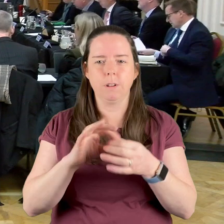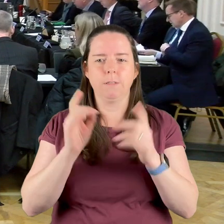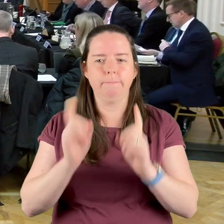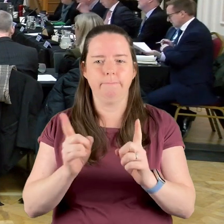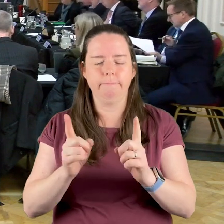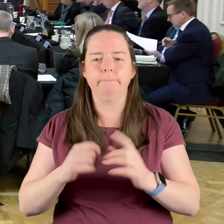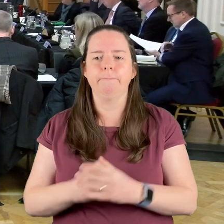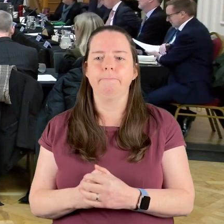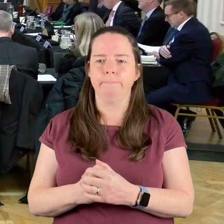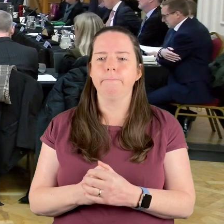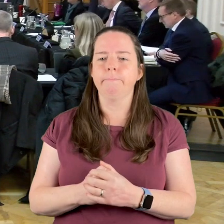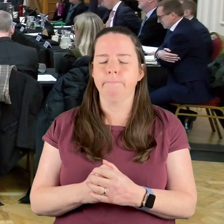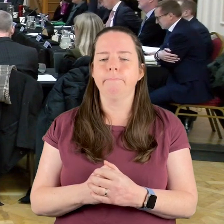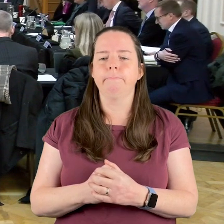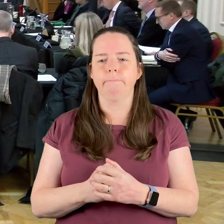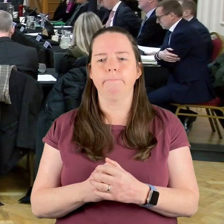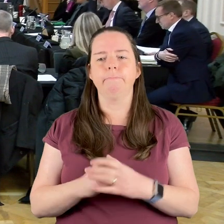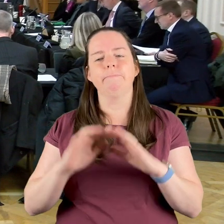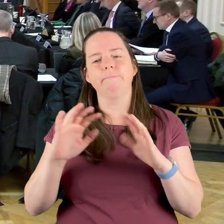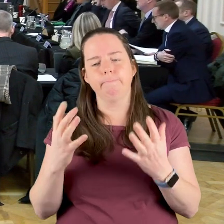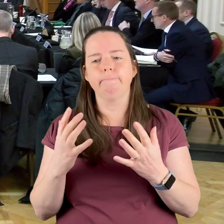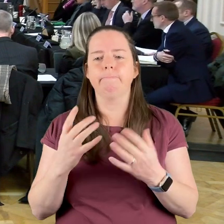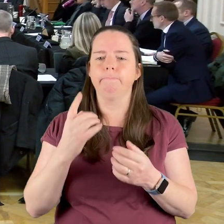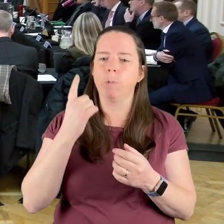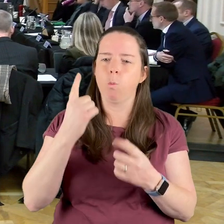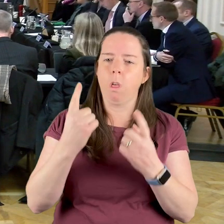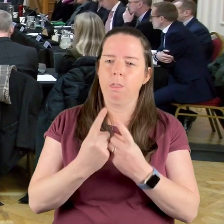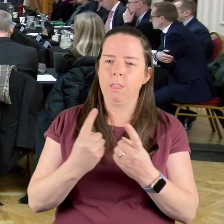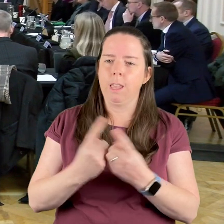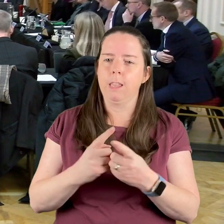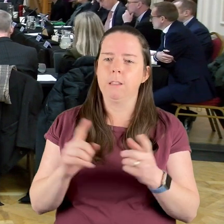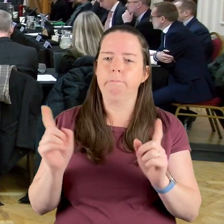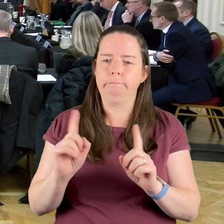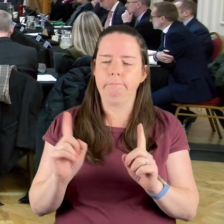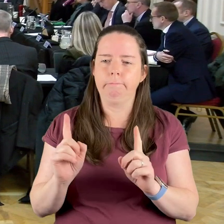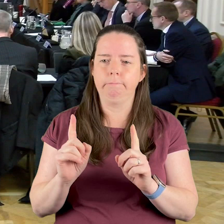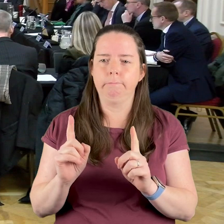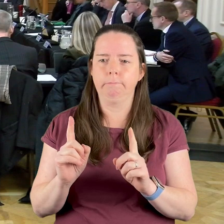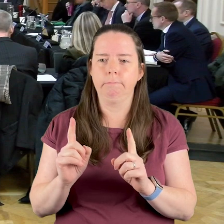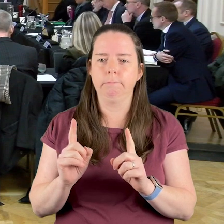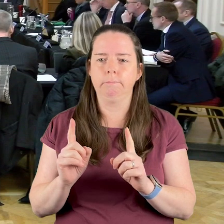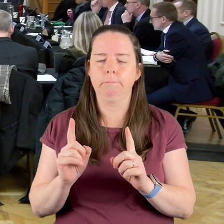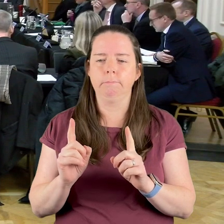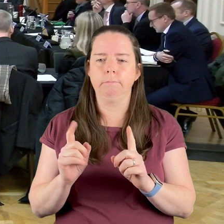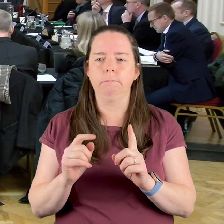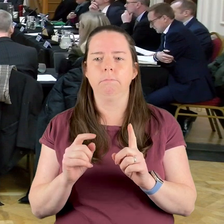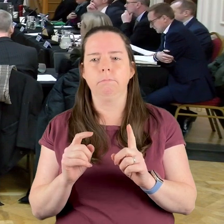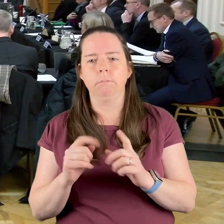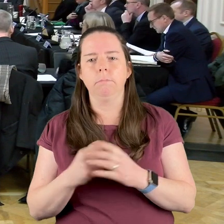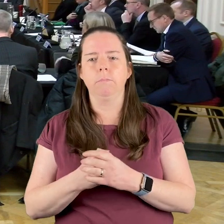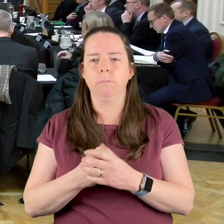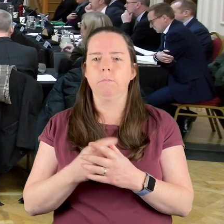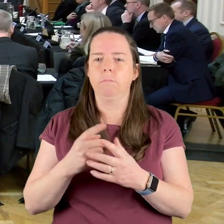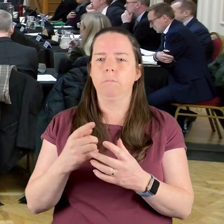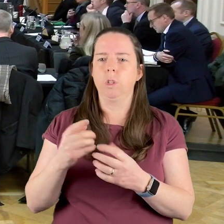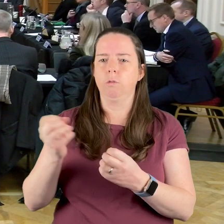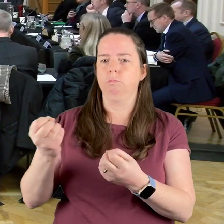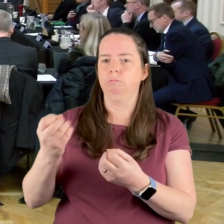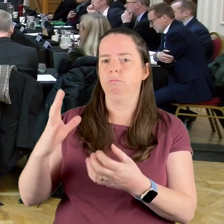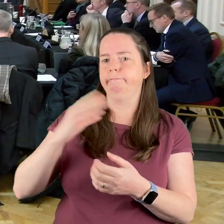So, I'm going to start with the patient engagement one. So one of the things